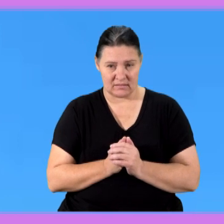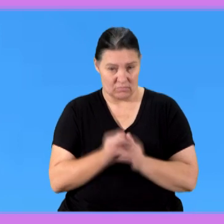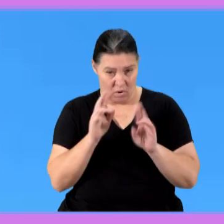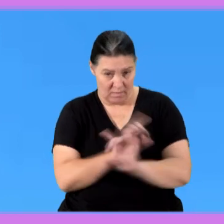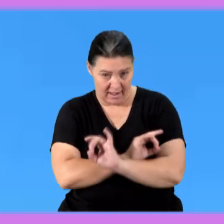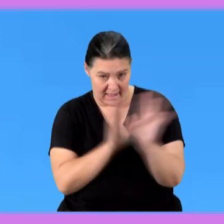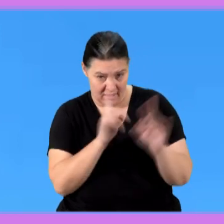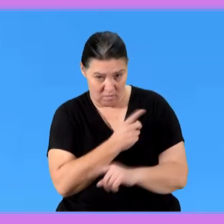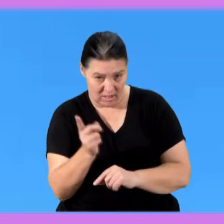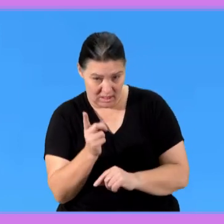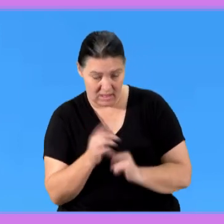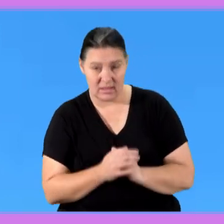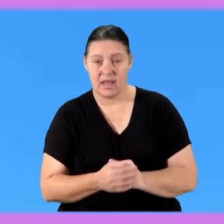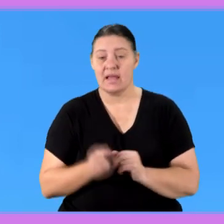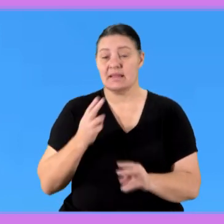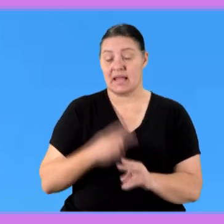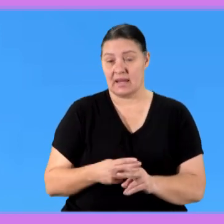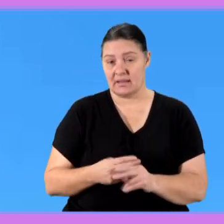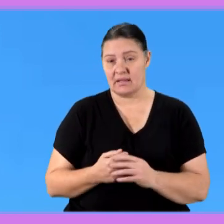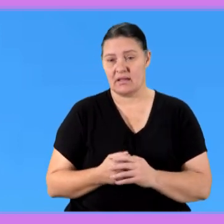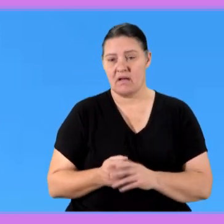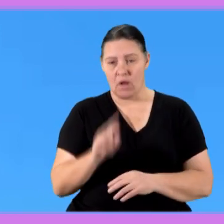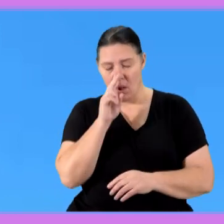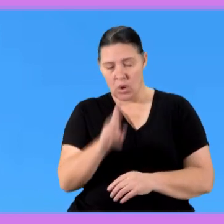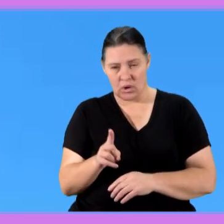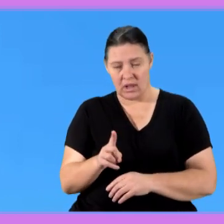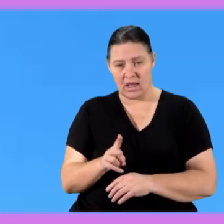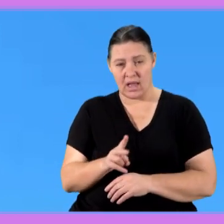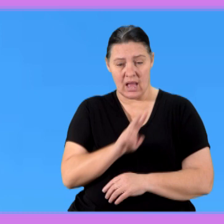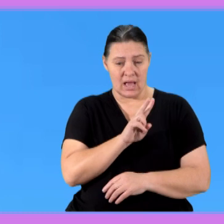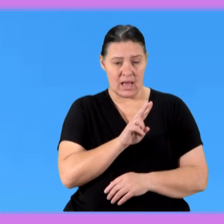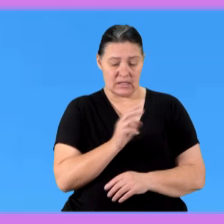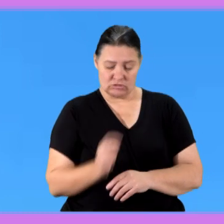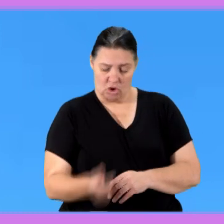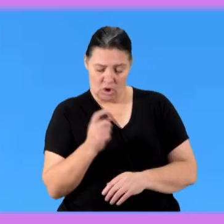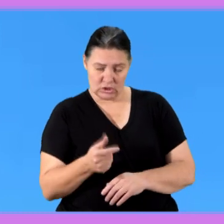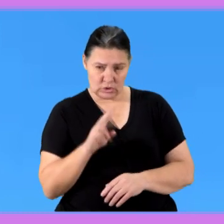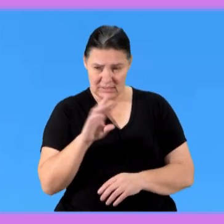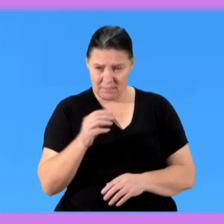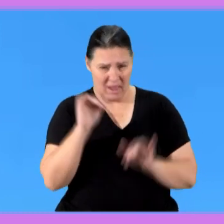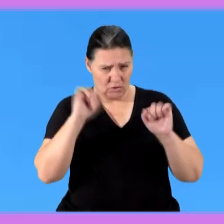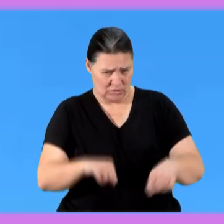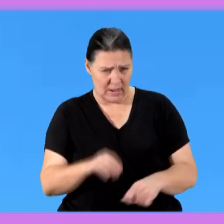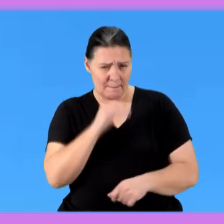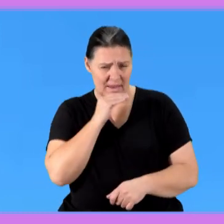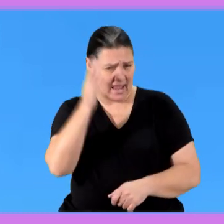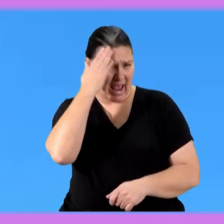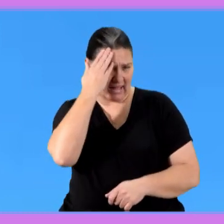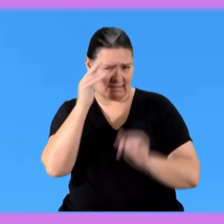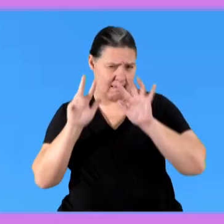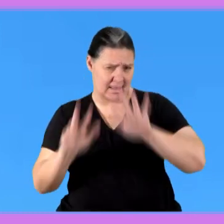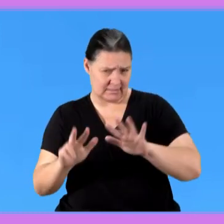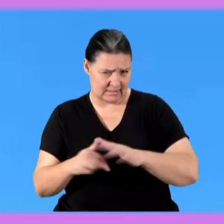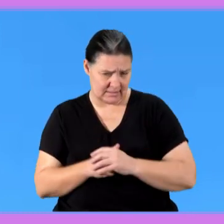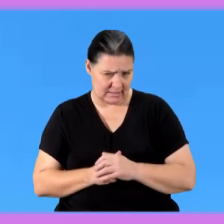I hope that is clear to all of you. Then, if I look at it, if that was 20 times, then I'm sure you'll agree with me, then the chances